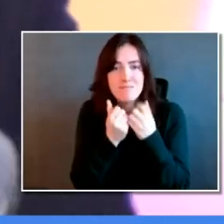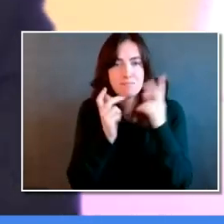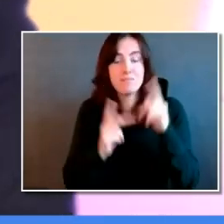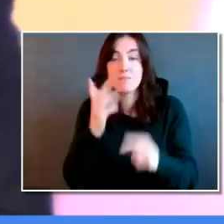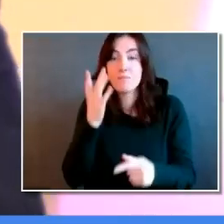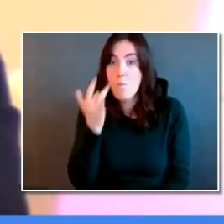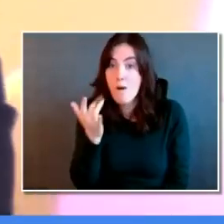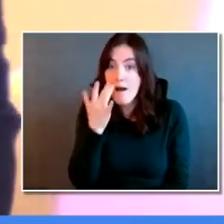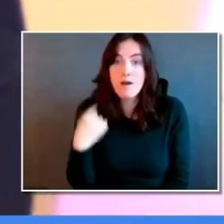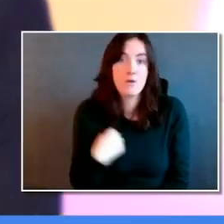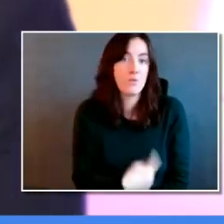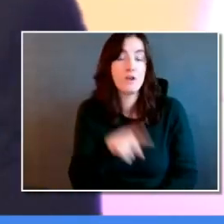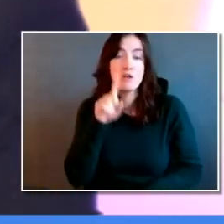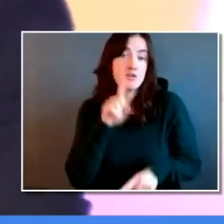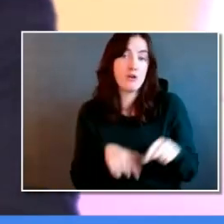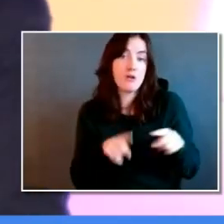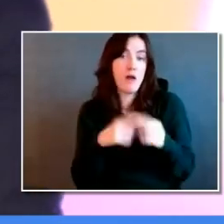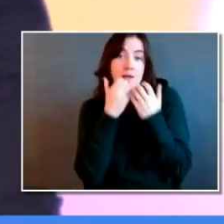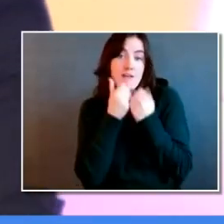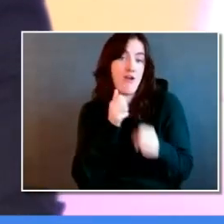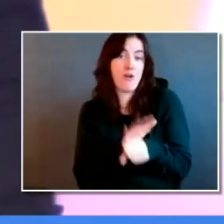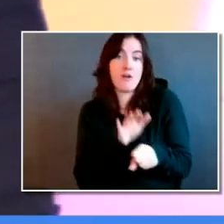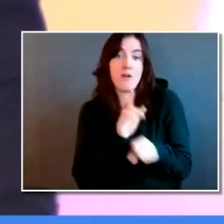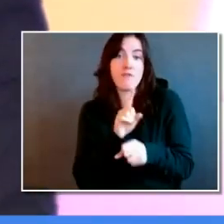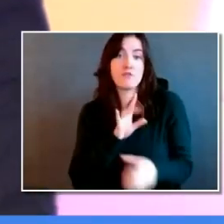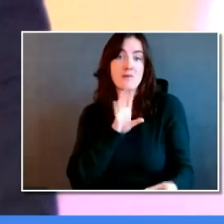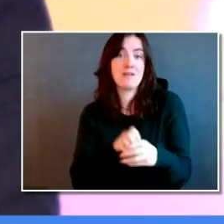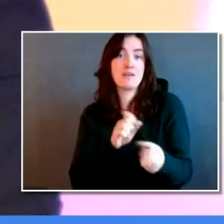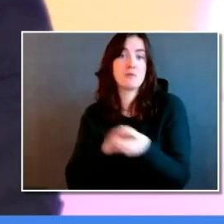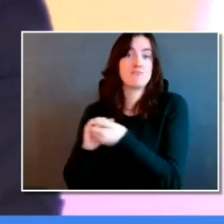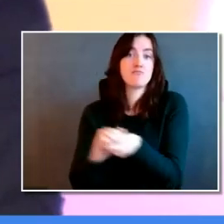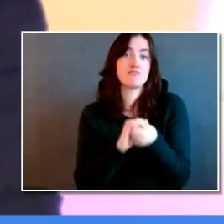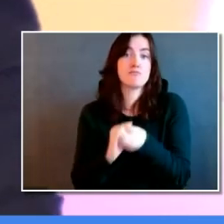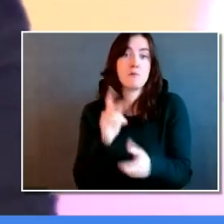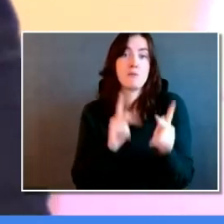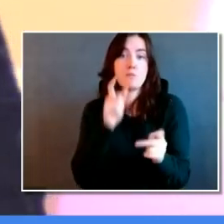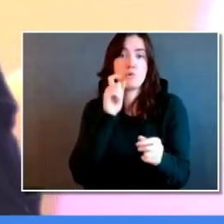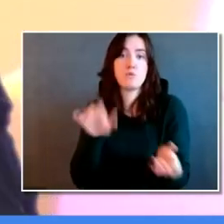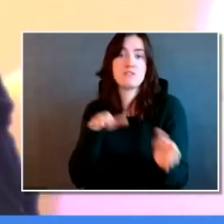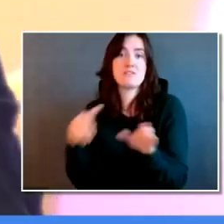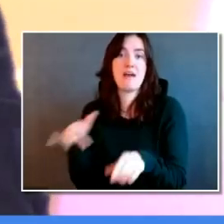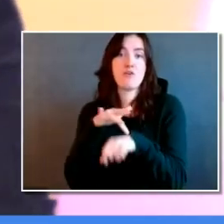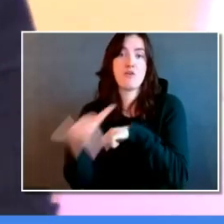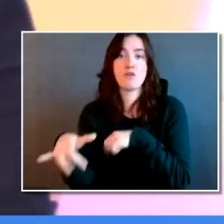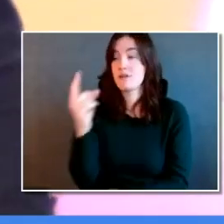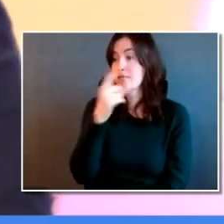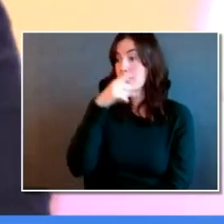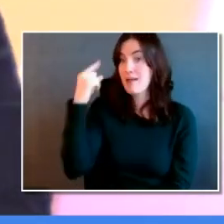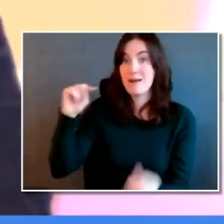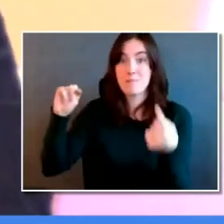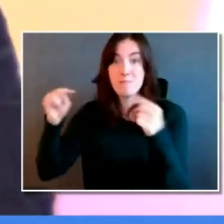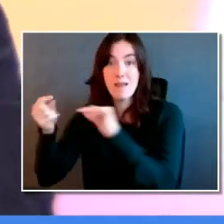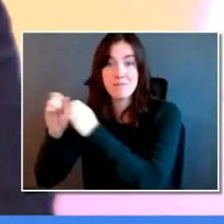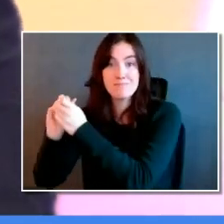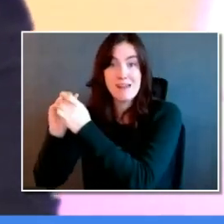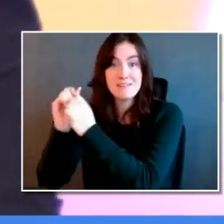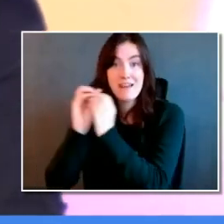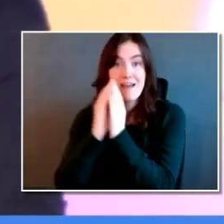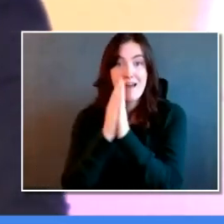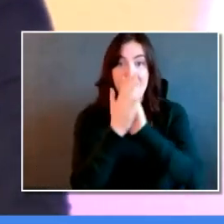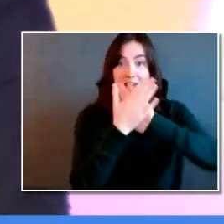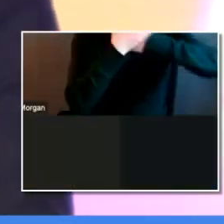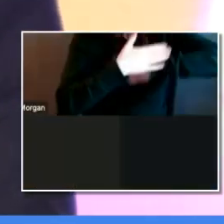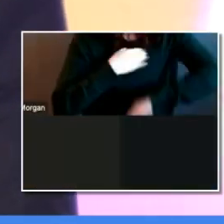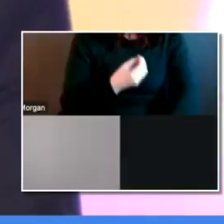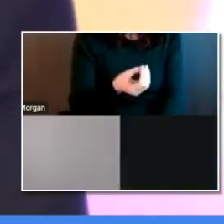be bothered to engage in solidarity with those who were dying early. Black pain metastasizes and